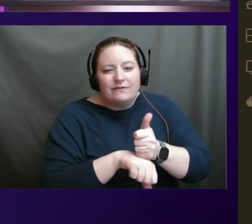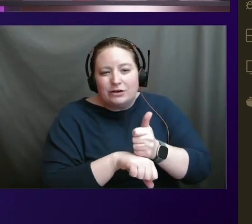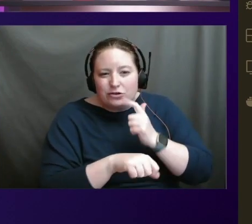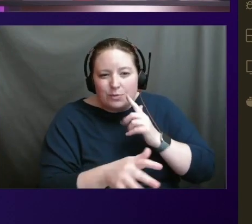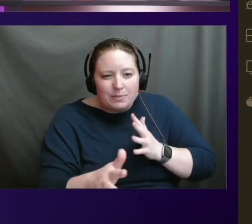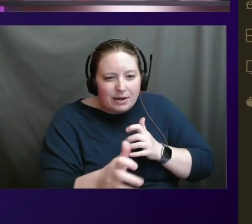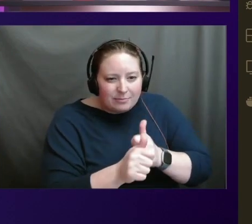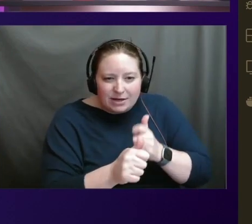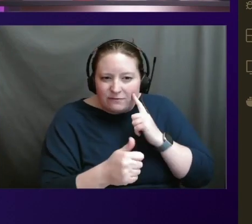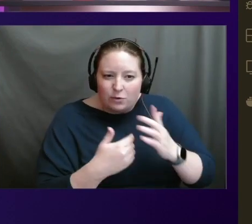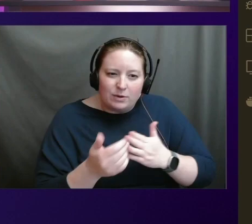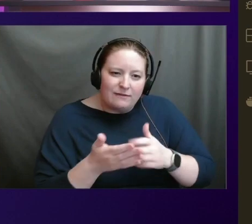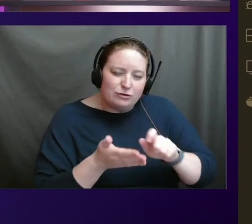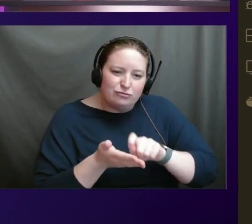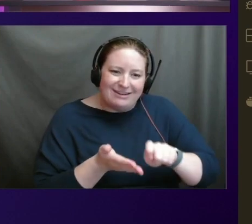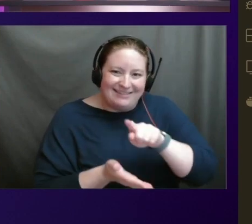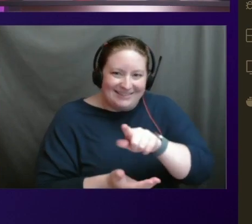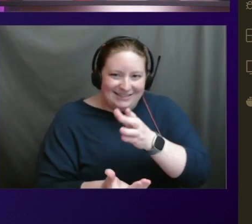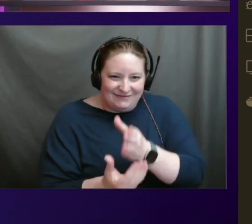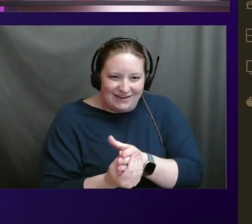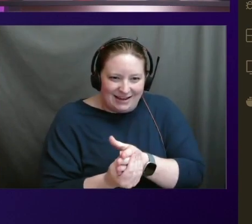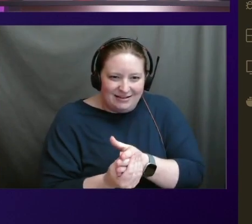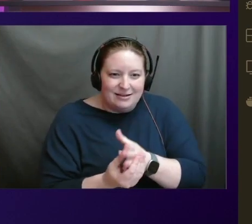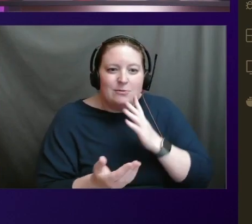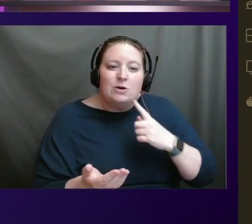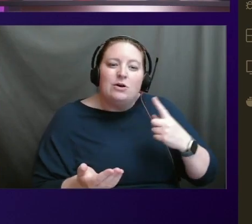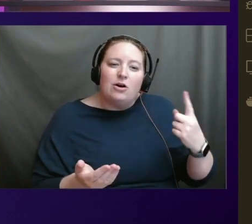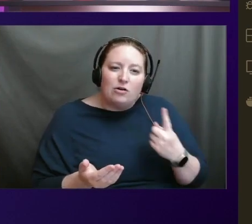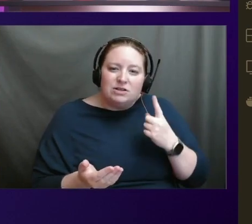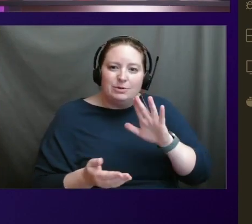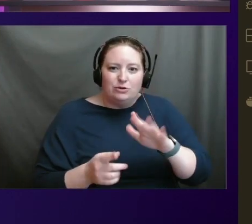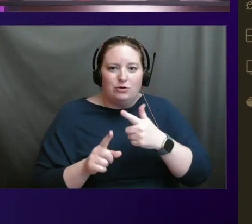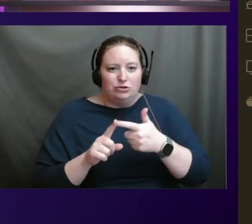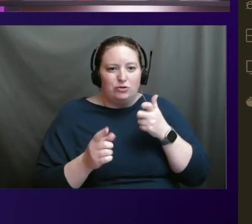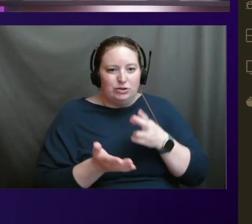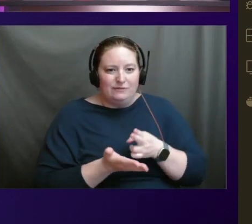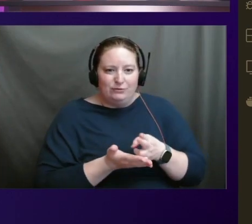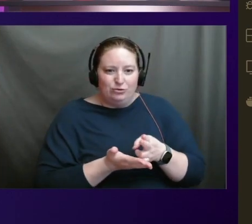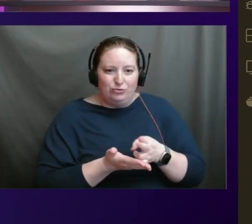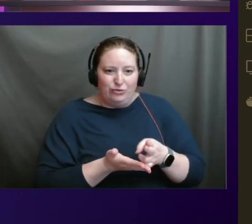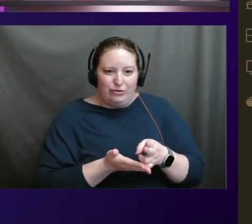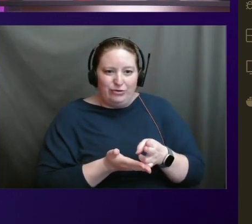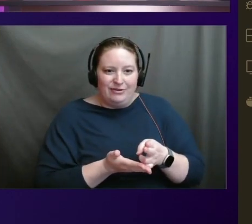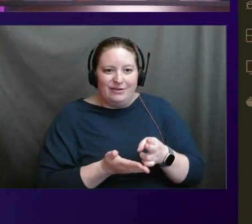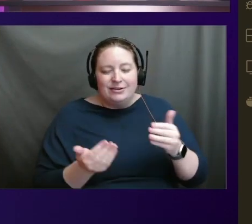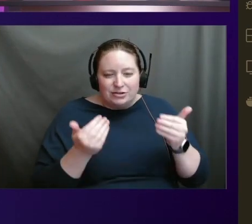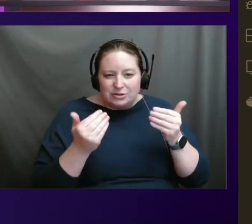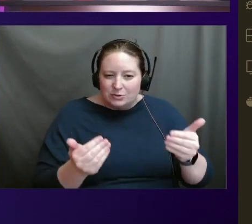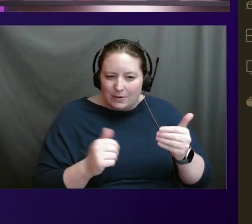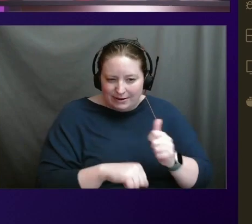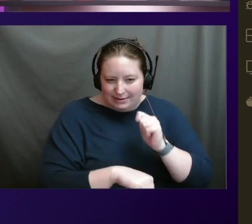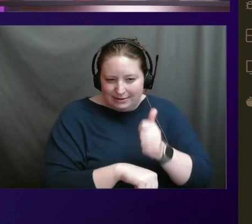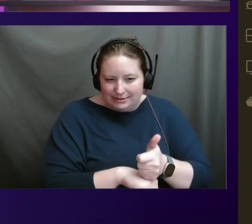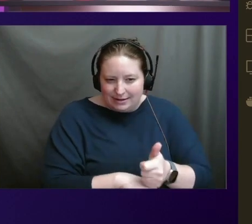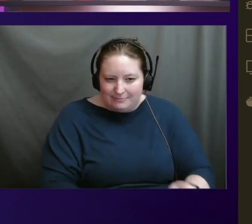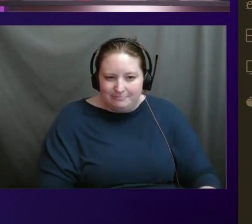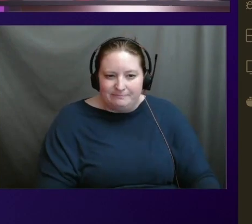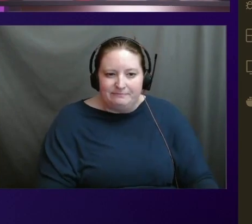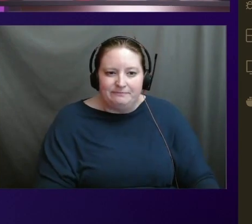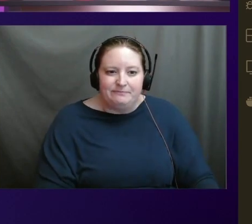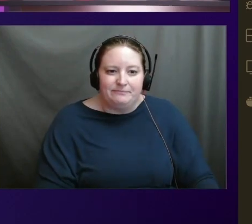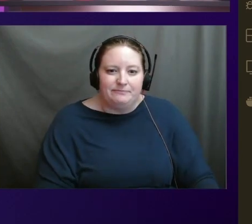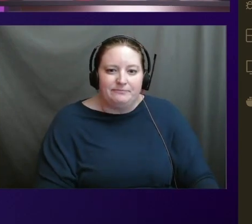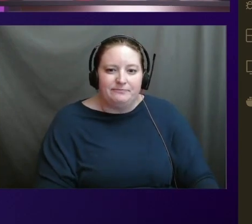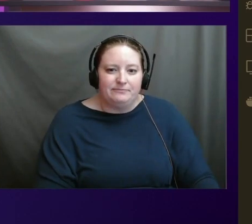written in this file. This will always be your source of truth. So let's go ahead and get this set up. I'm going to minimize this a